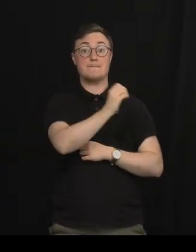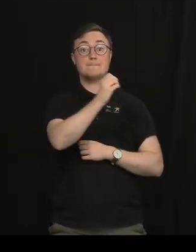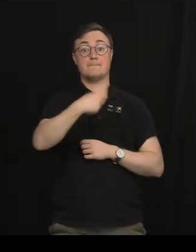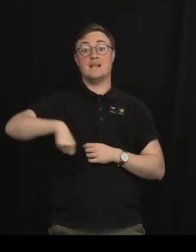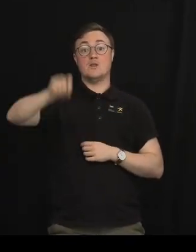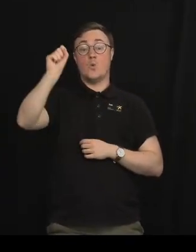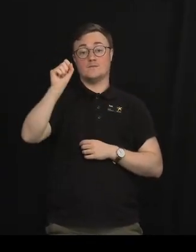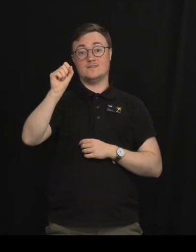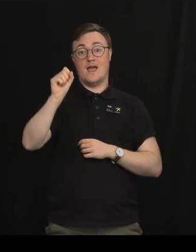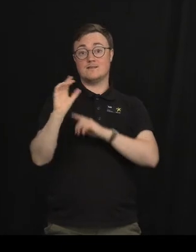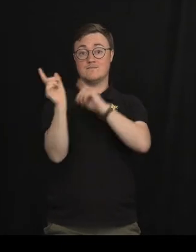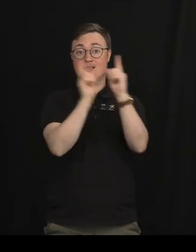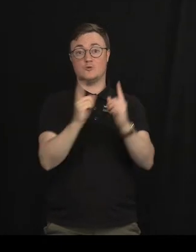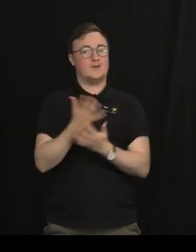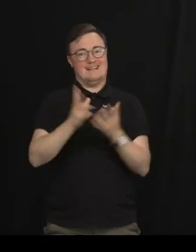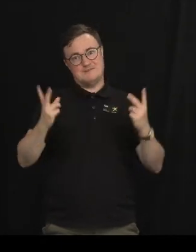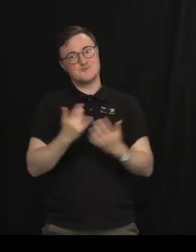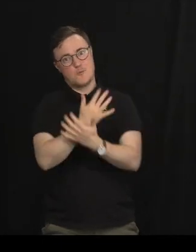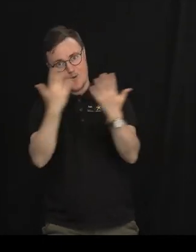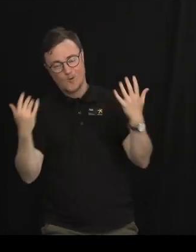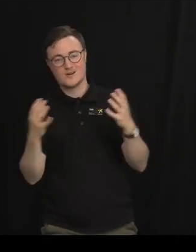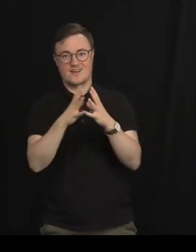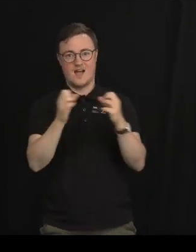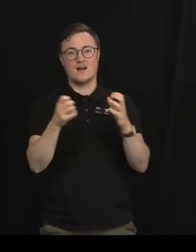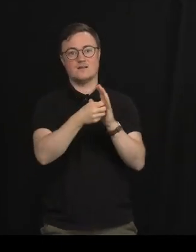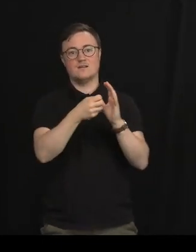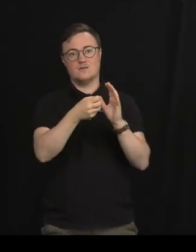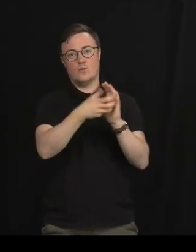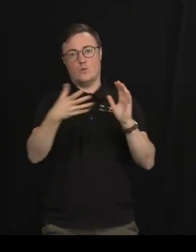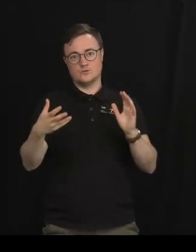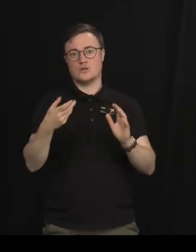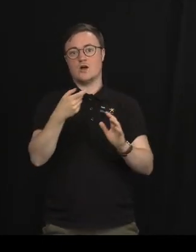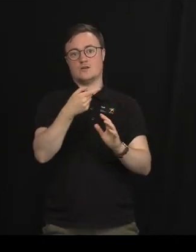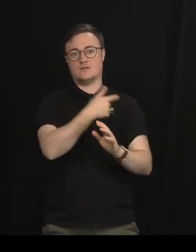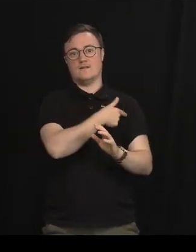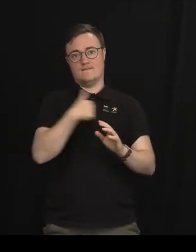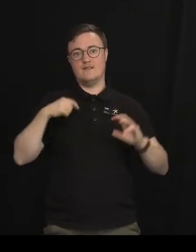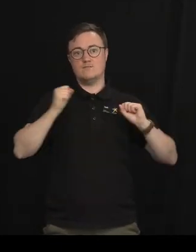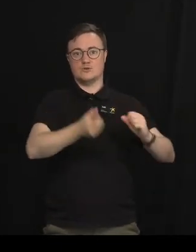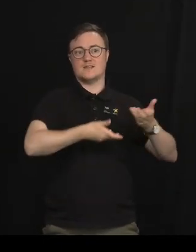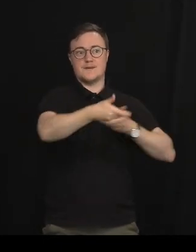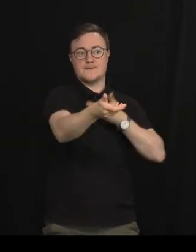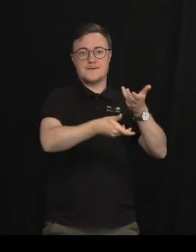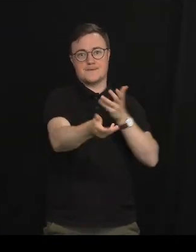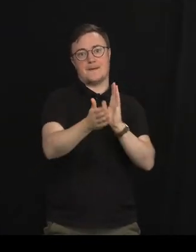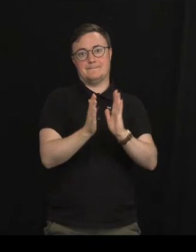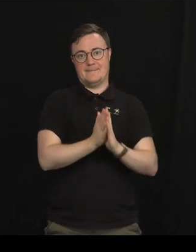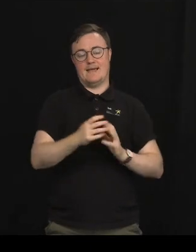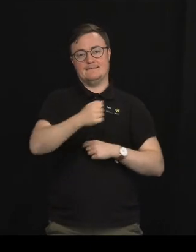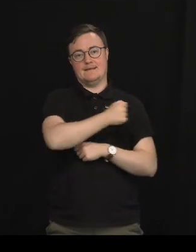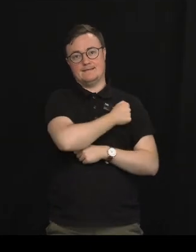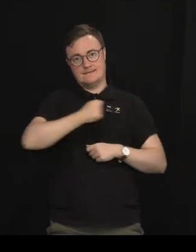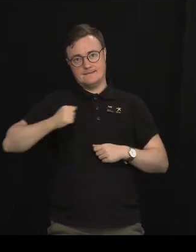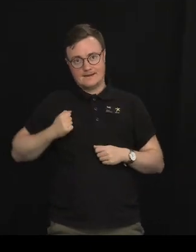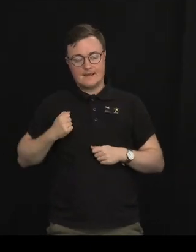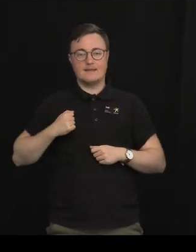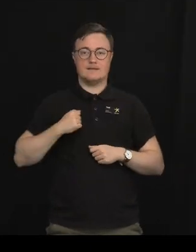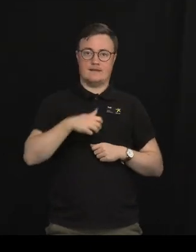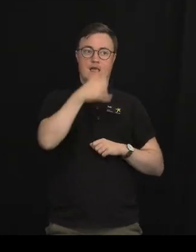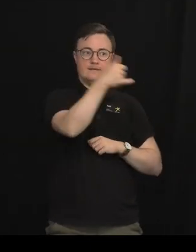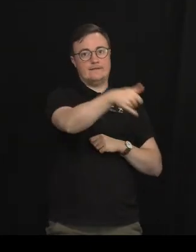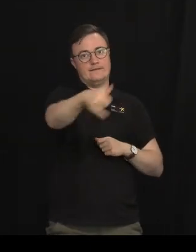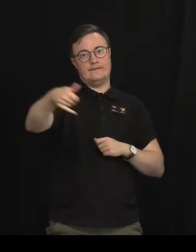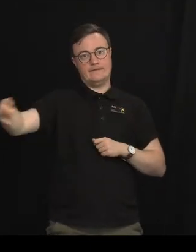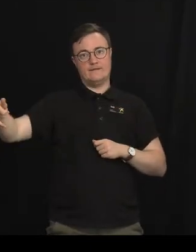many, because there we have to have the government structure and the health clinics, primarily, of course, run